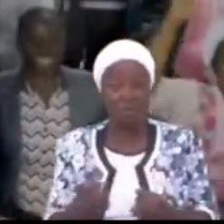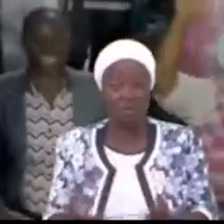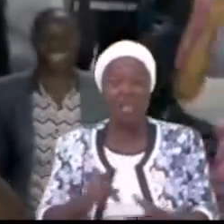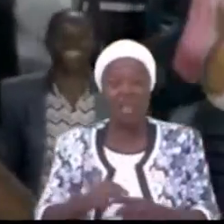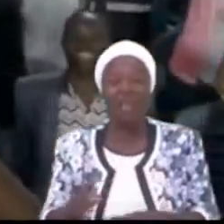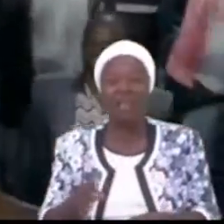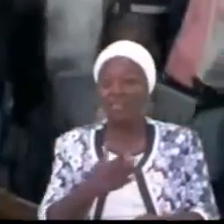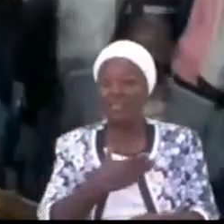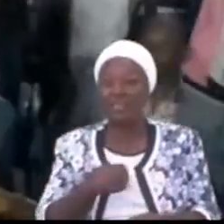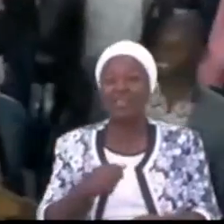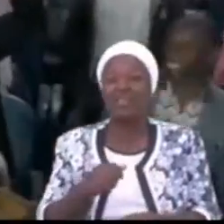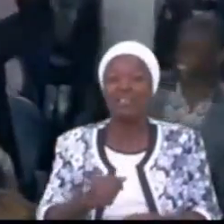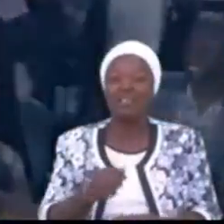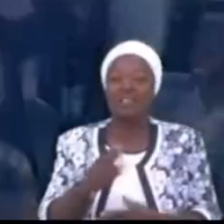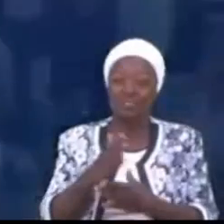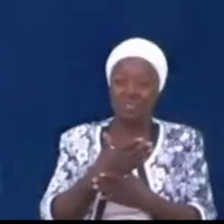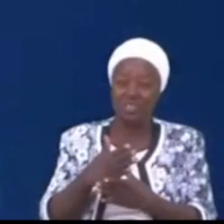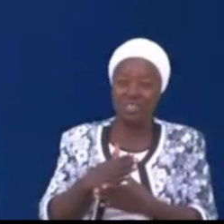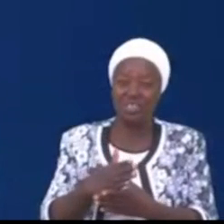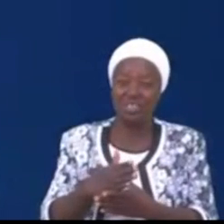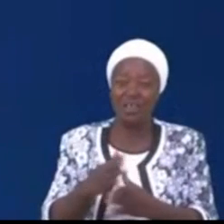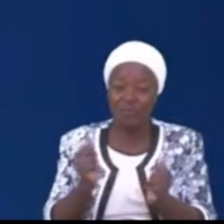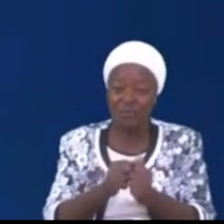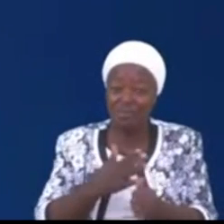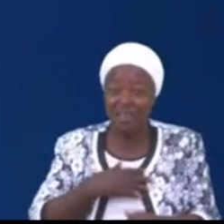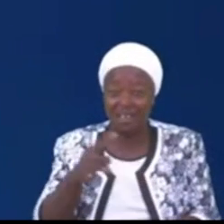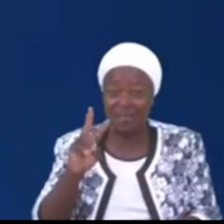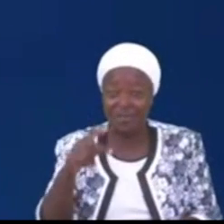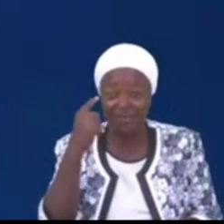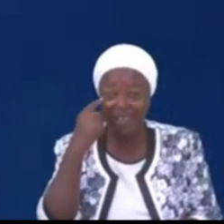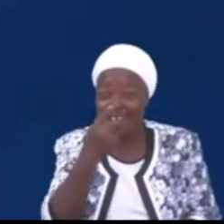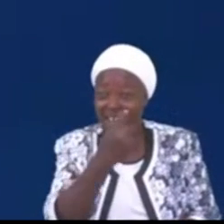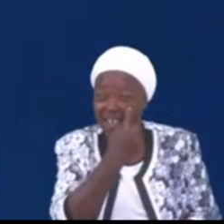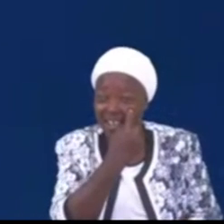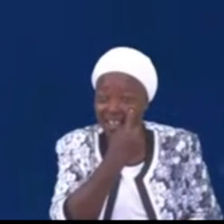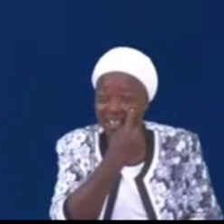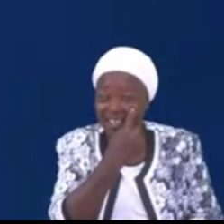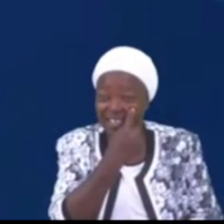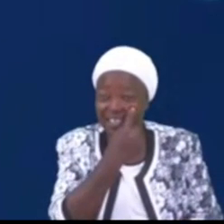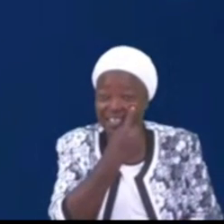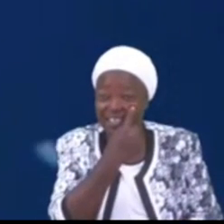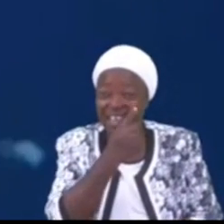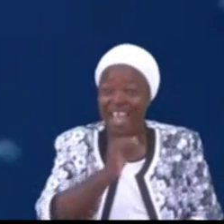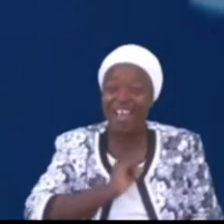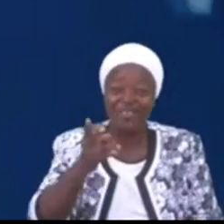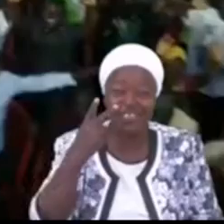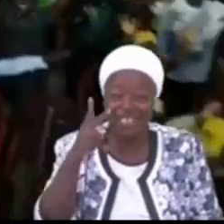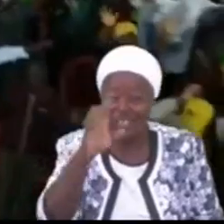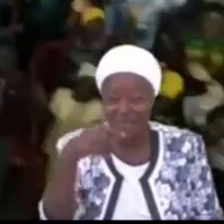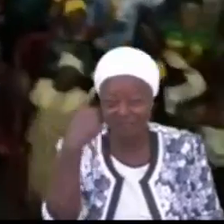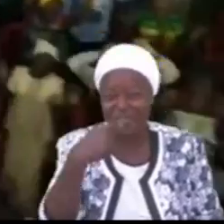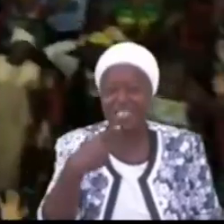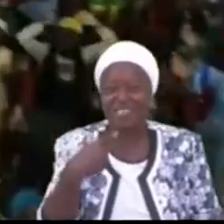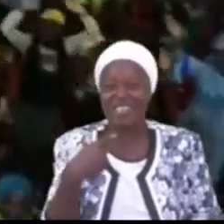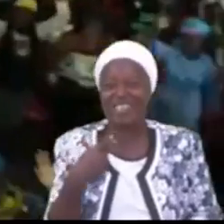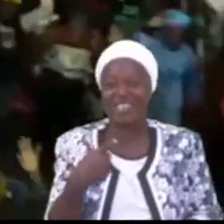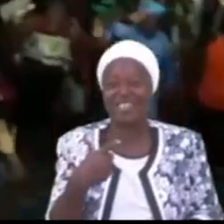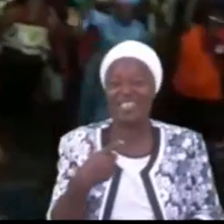I, with my two eyeballs, I will see your face.